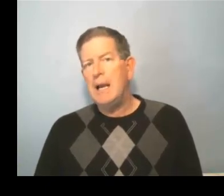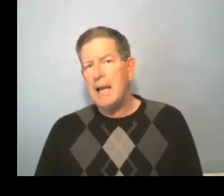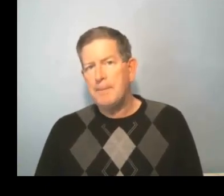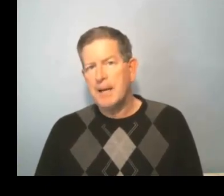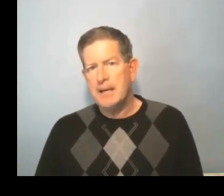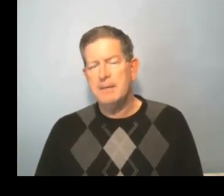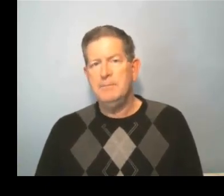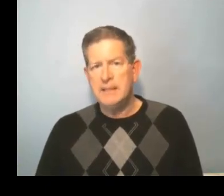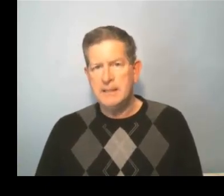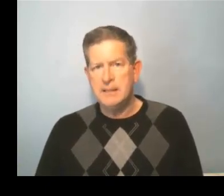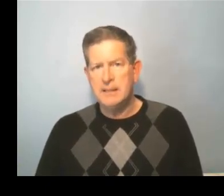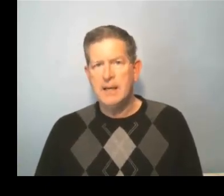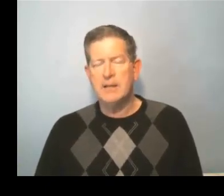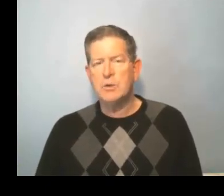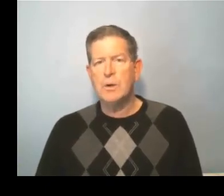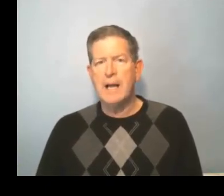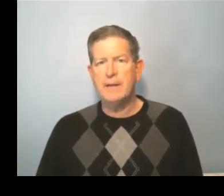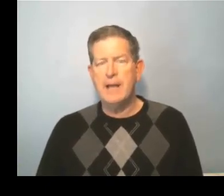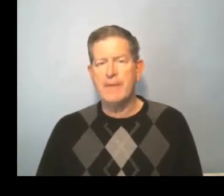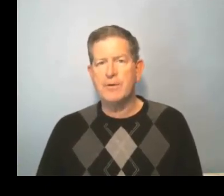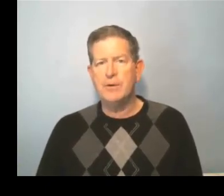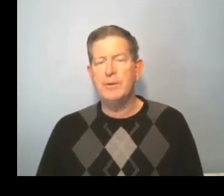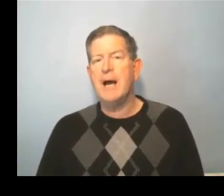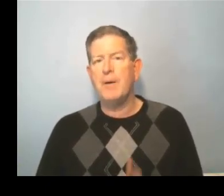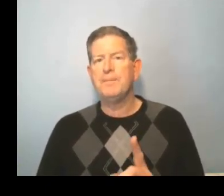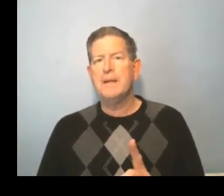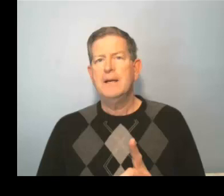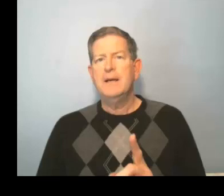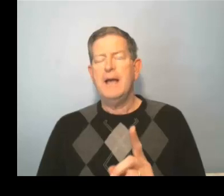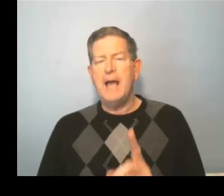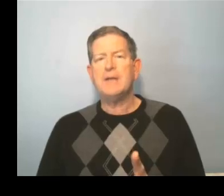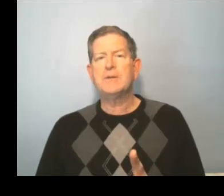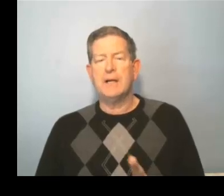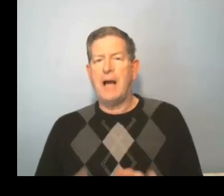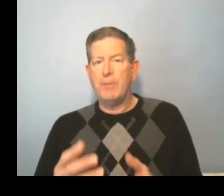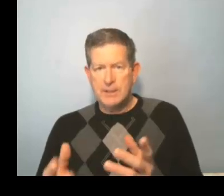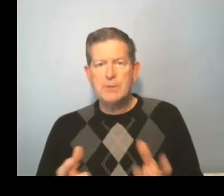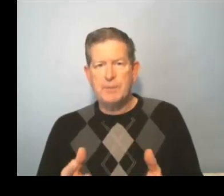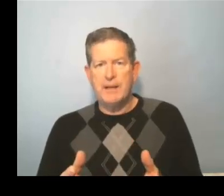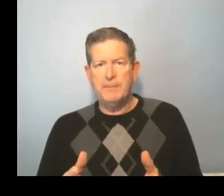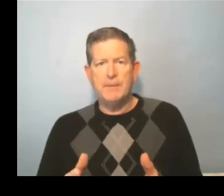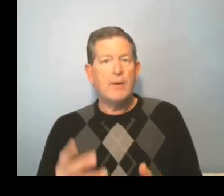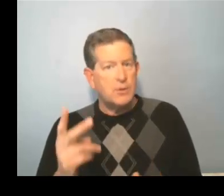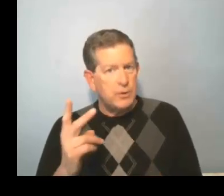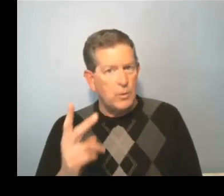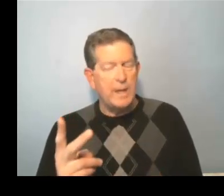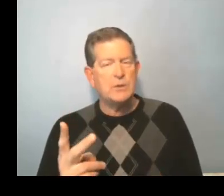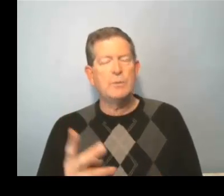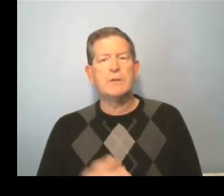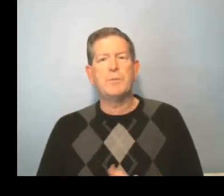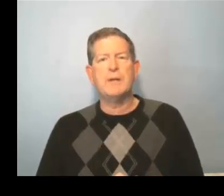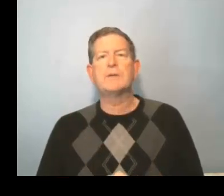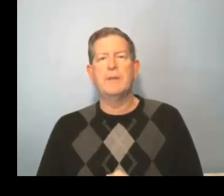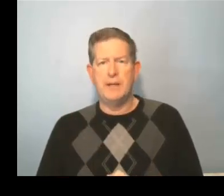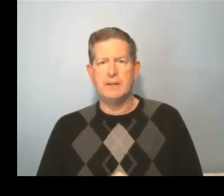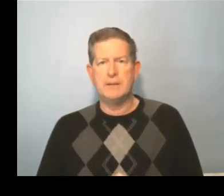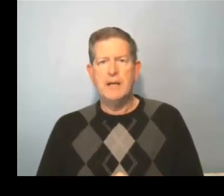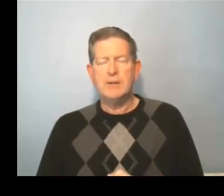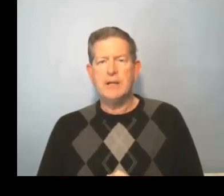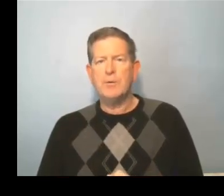de l'après-midi. It's 2 o'clock in the afternoon. Now, as I was explaining, there are two ways to